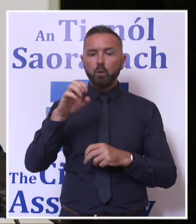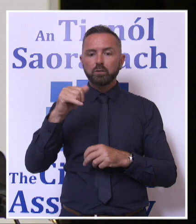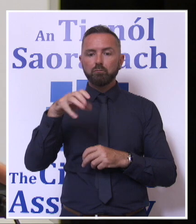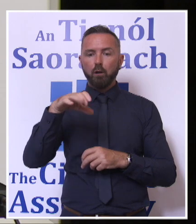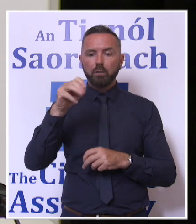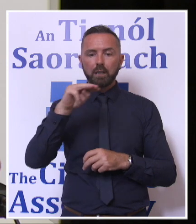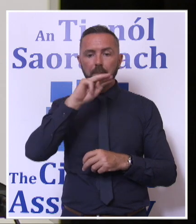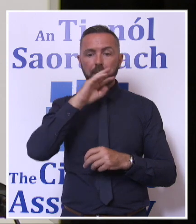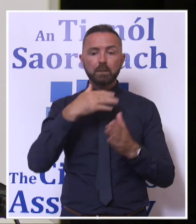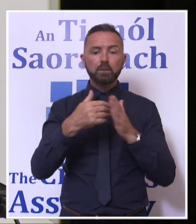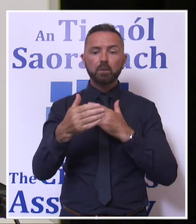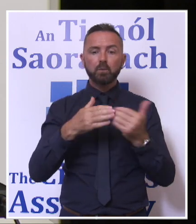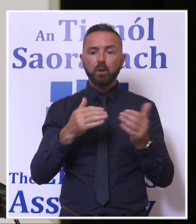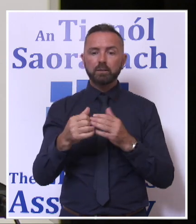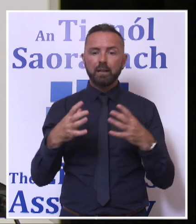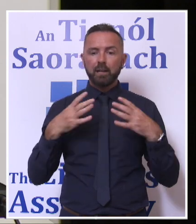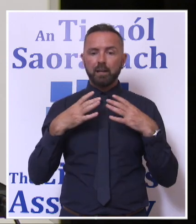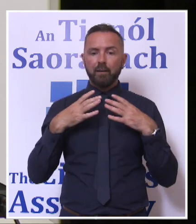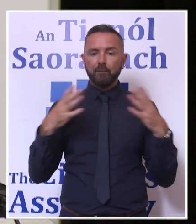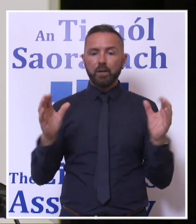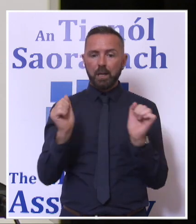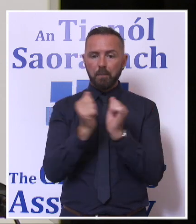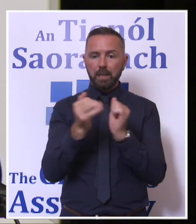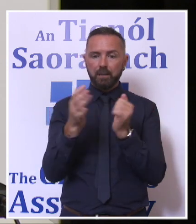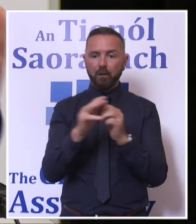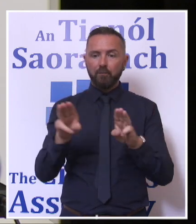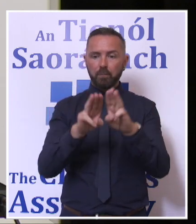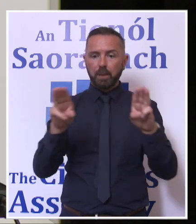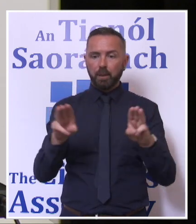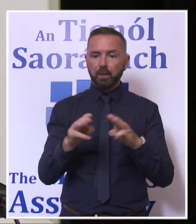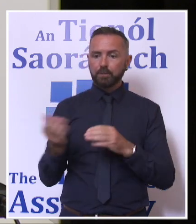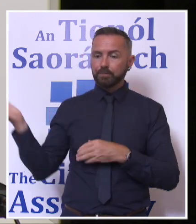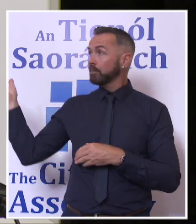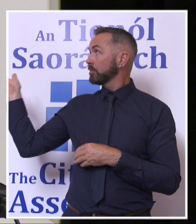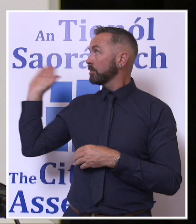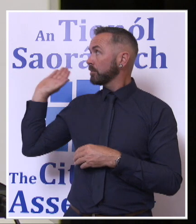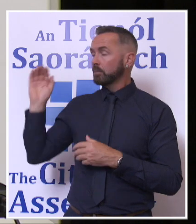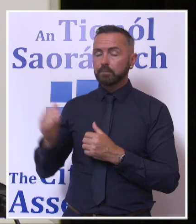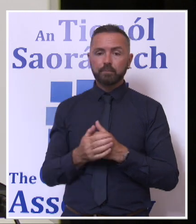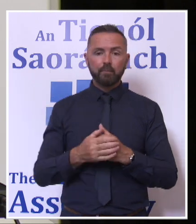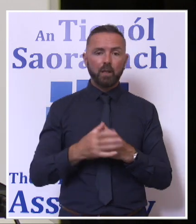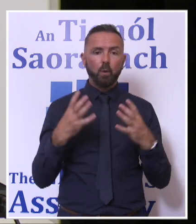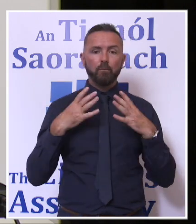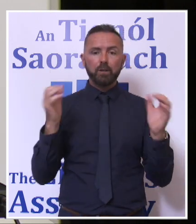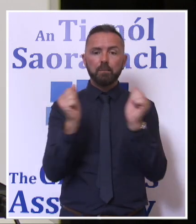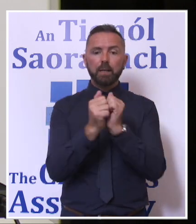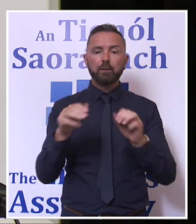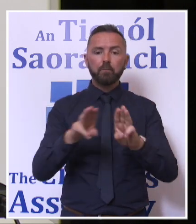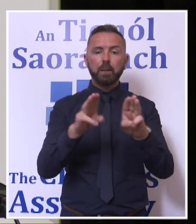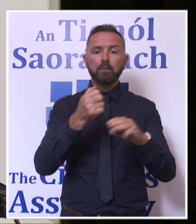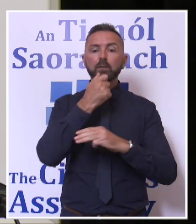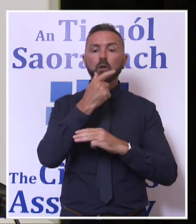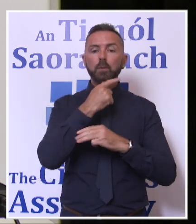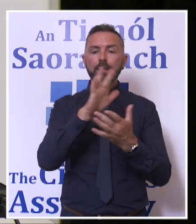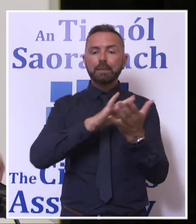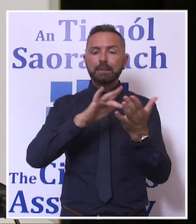the direct translation means a free gathering of people. So we have a free gathering of citizens of Dublin City and County. And to